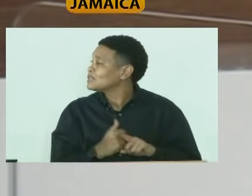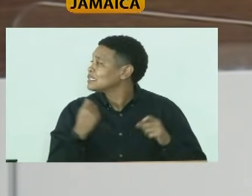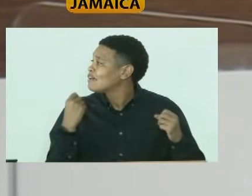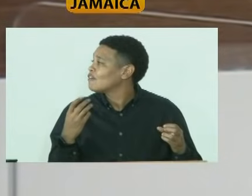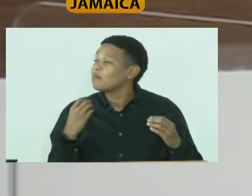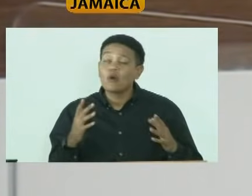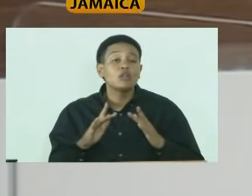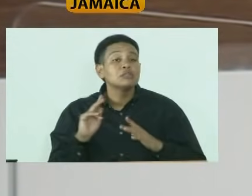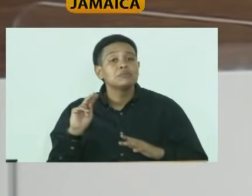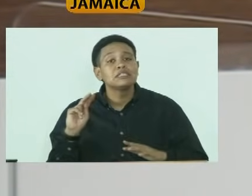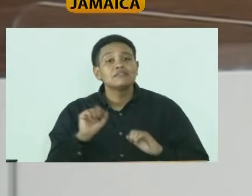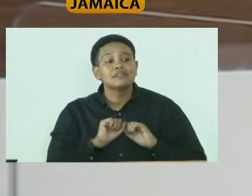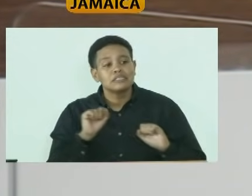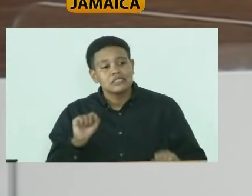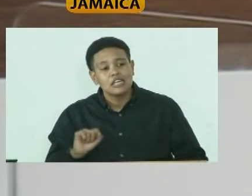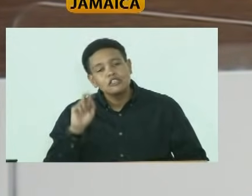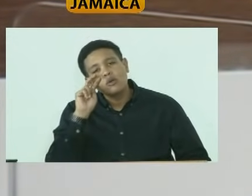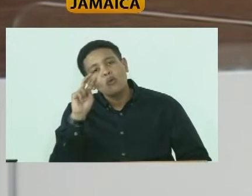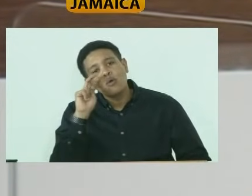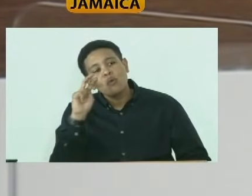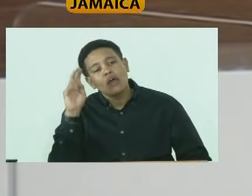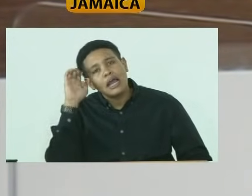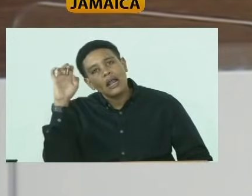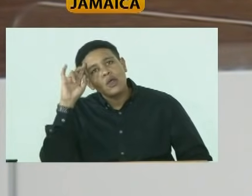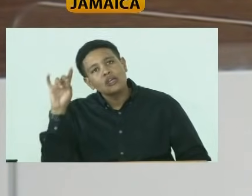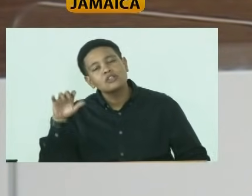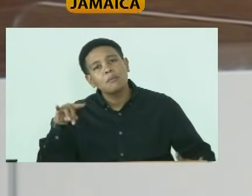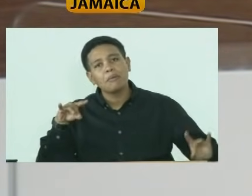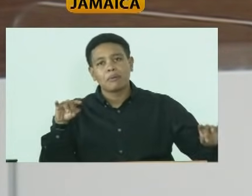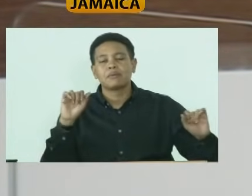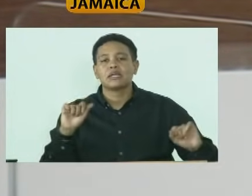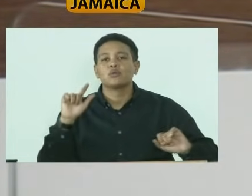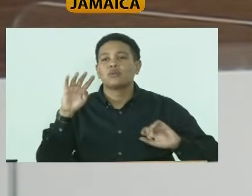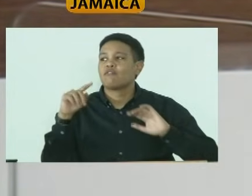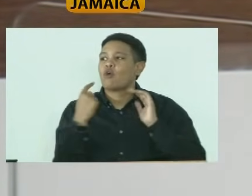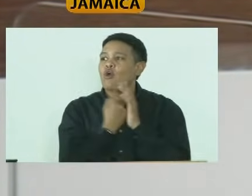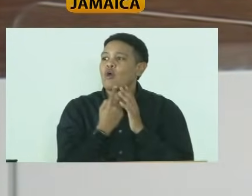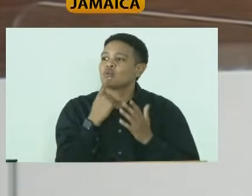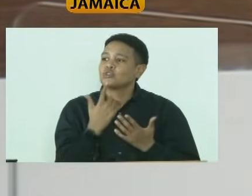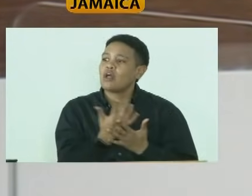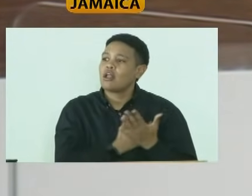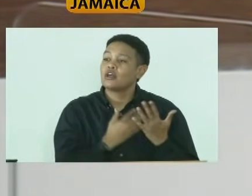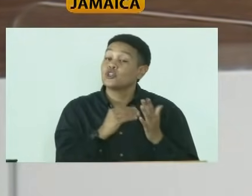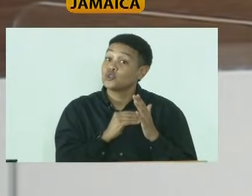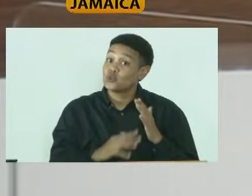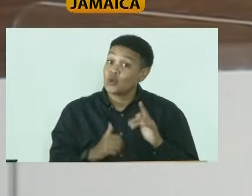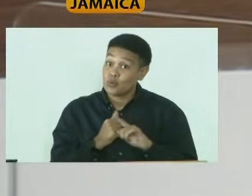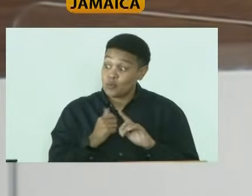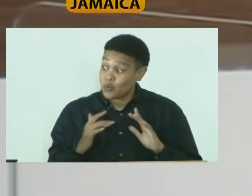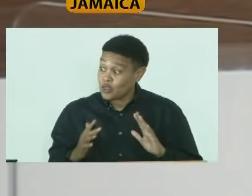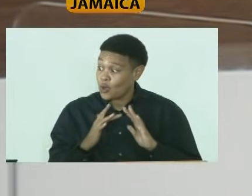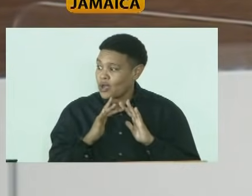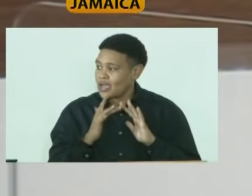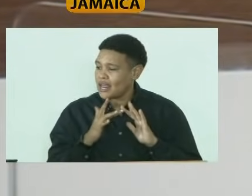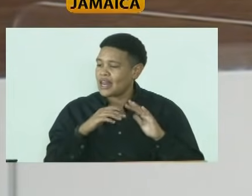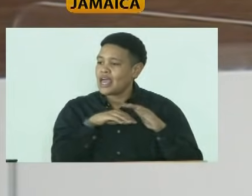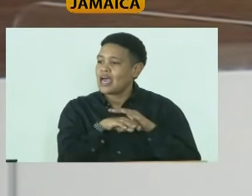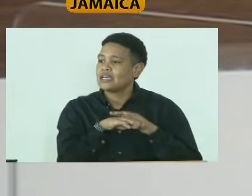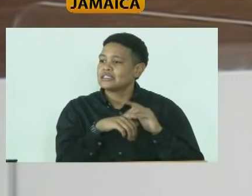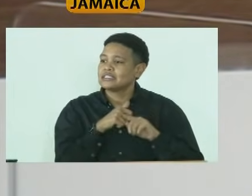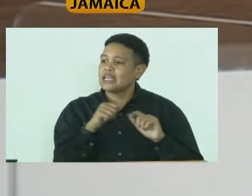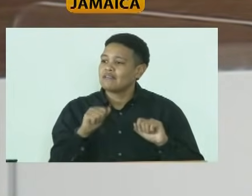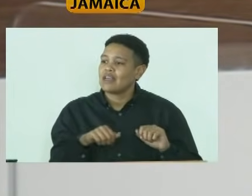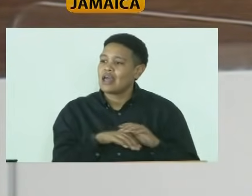of educational content on a 24/7 basis to allow students without internet access to be able to